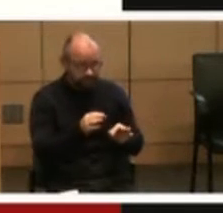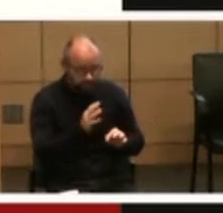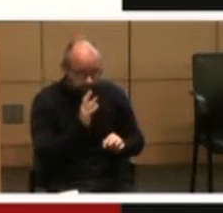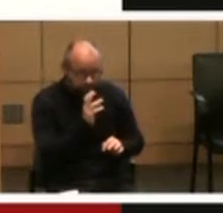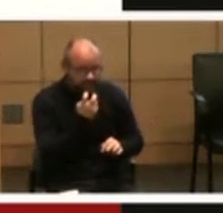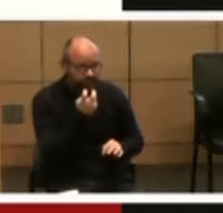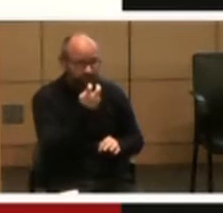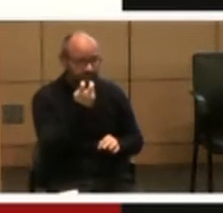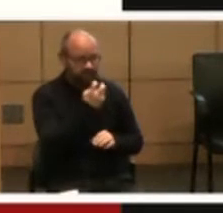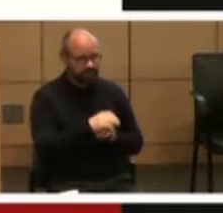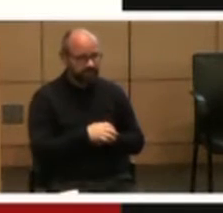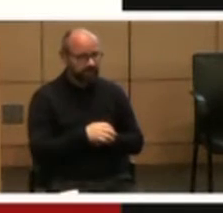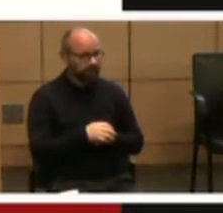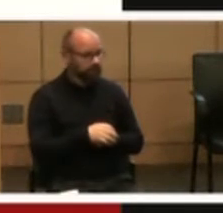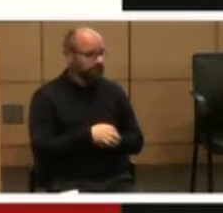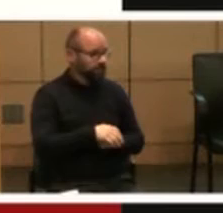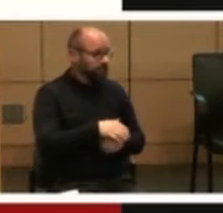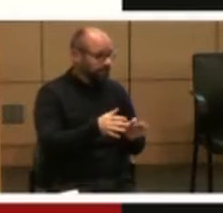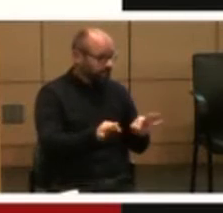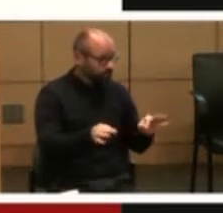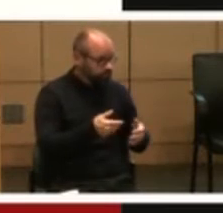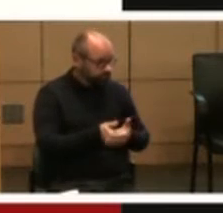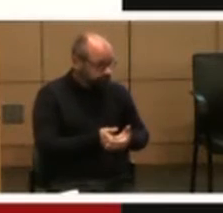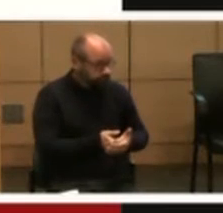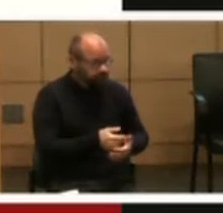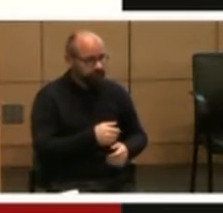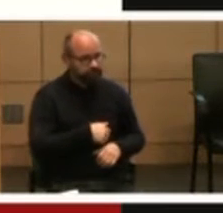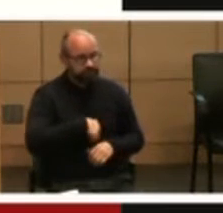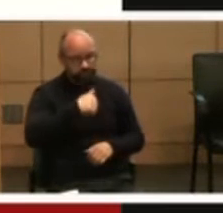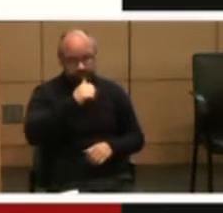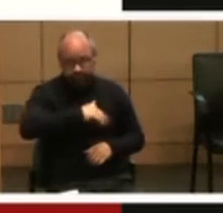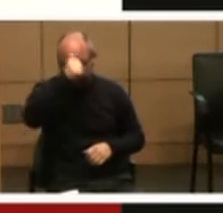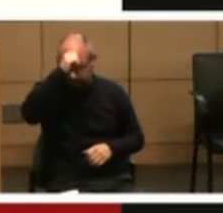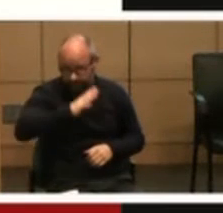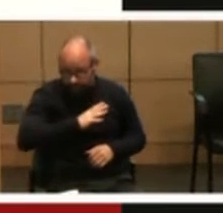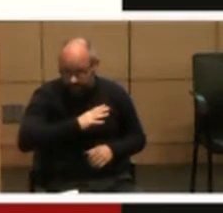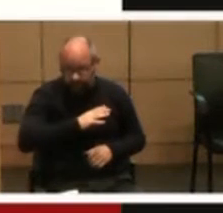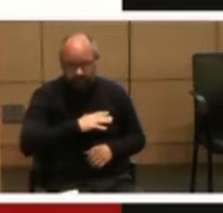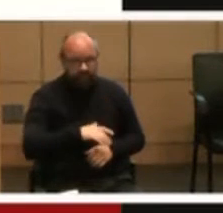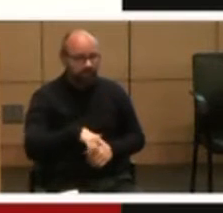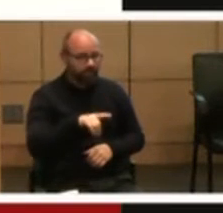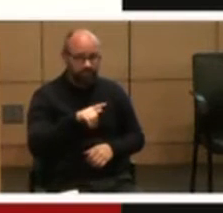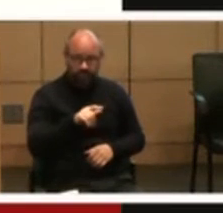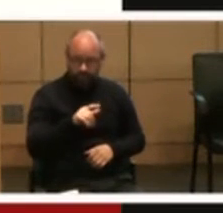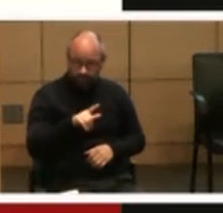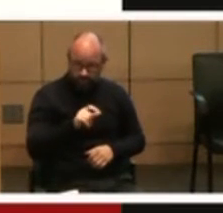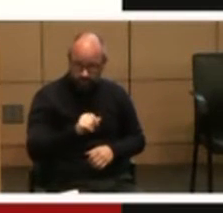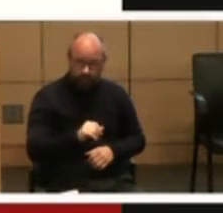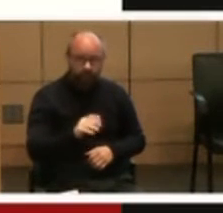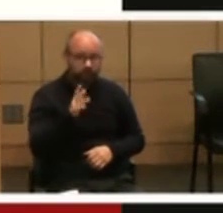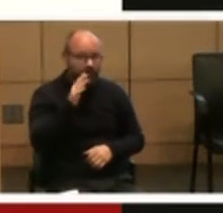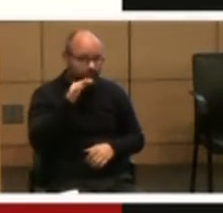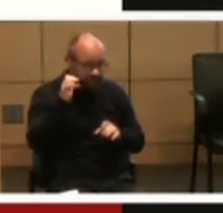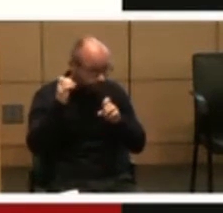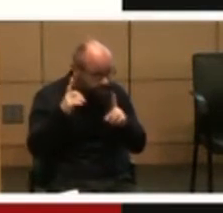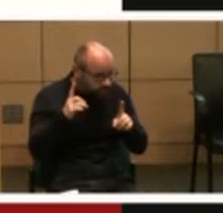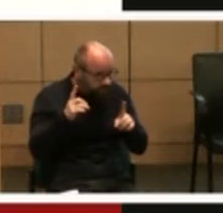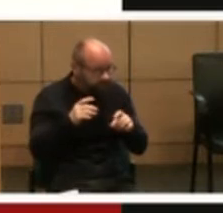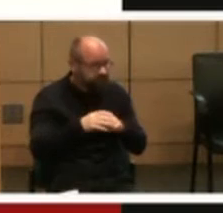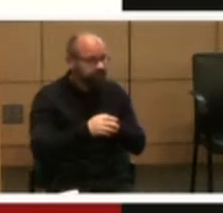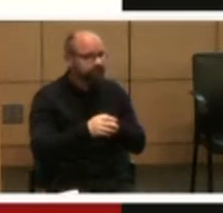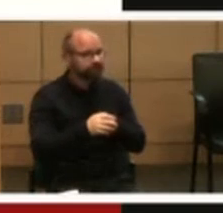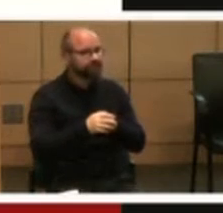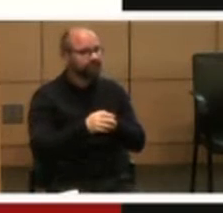education, male sex, a low cognitive ability to begin with, and then hearing severity may be an issue as well.